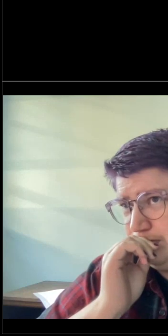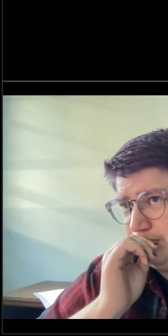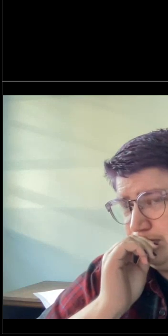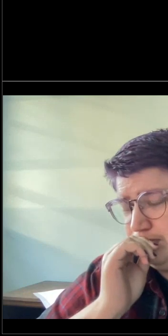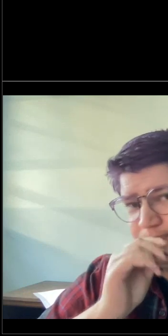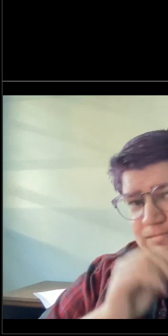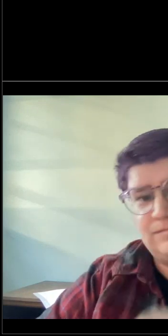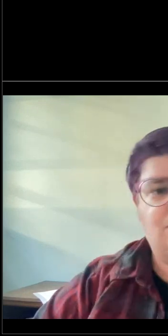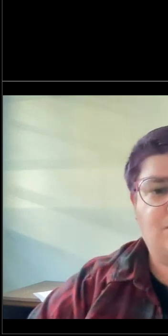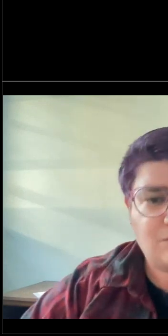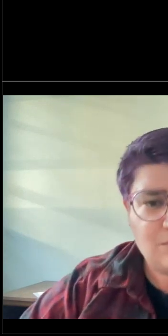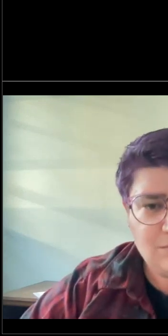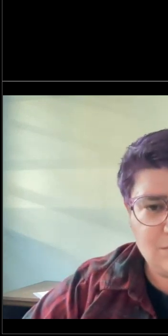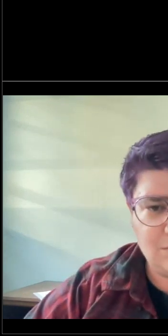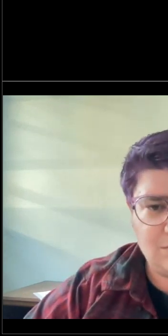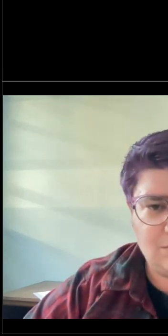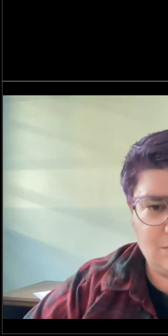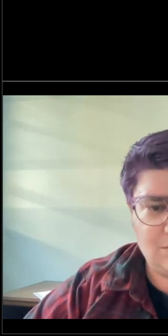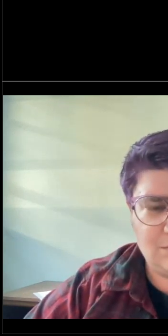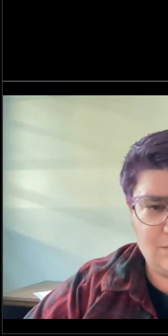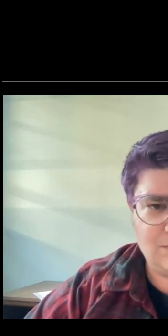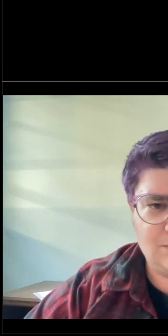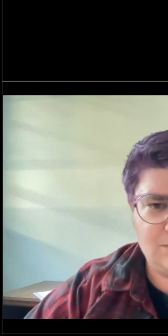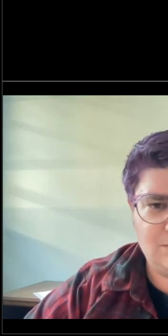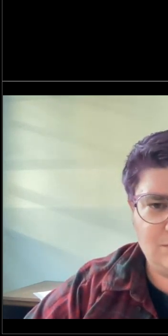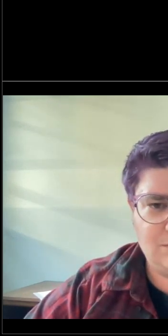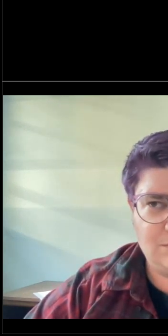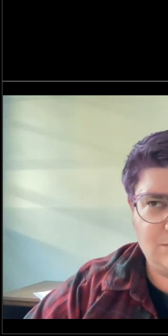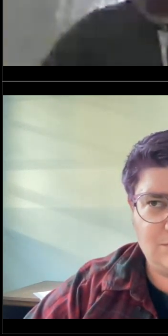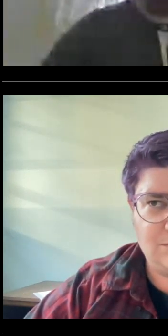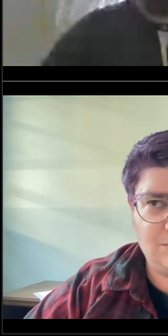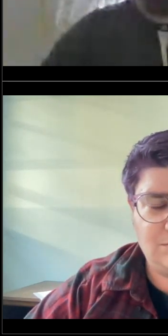how pronouns show up in a sentence. Are there other reasons we might do this?